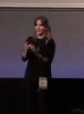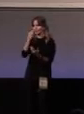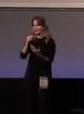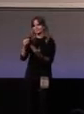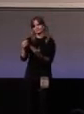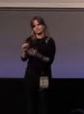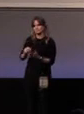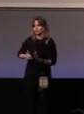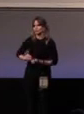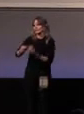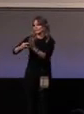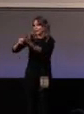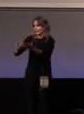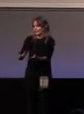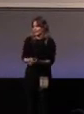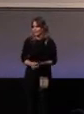plein